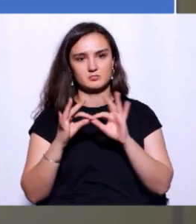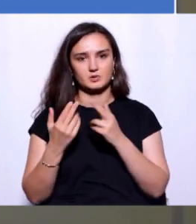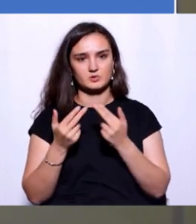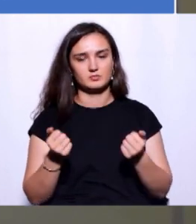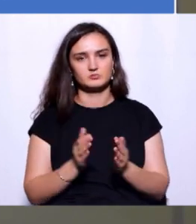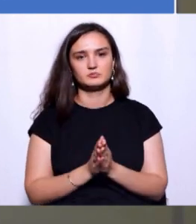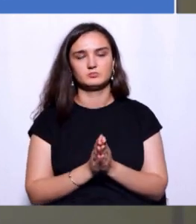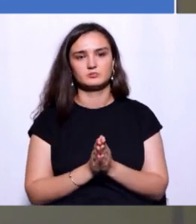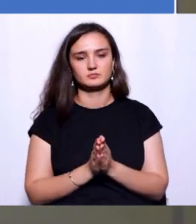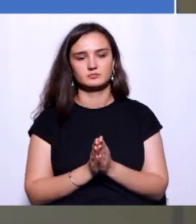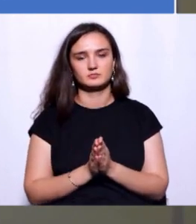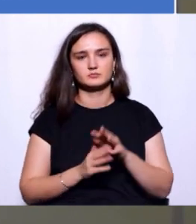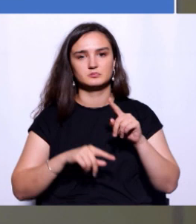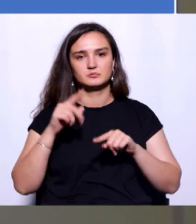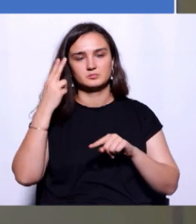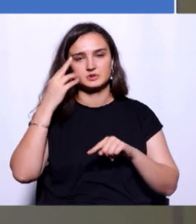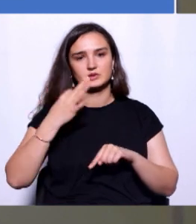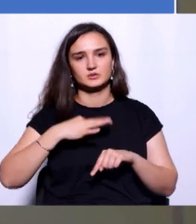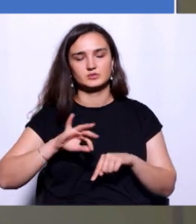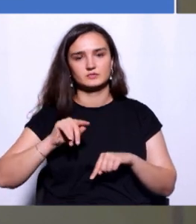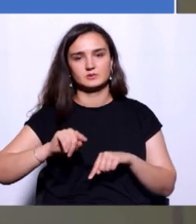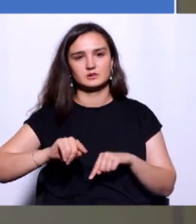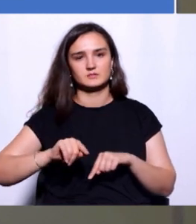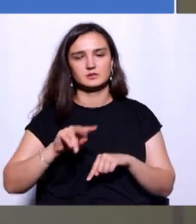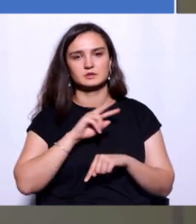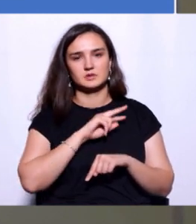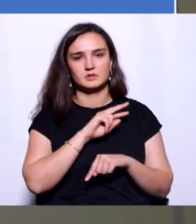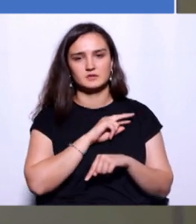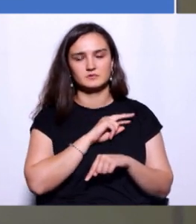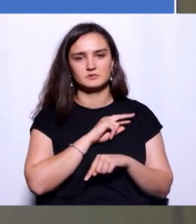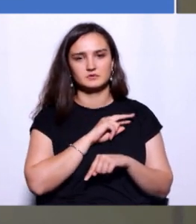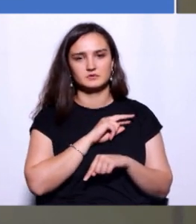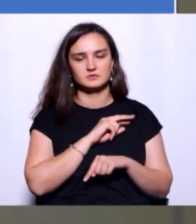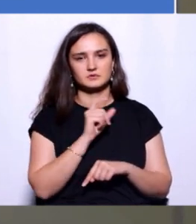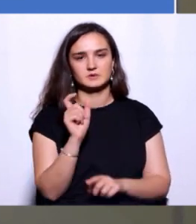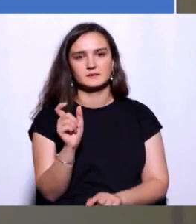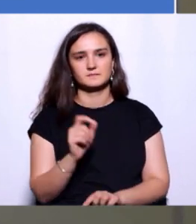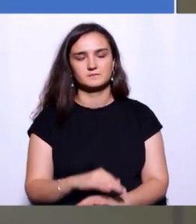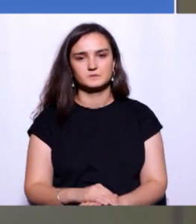Yes? Mm-hmm. Cousin Bob loves blank.